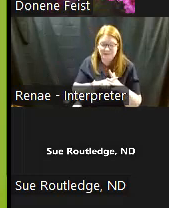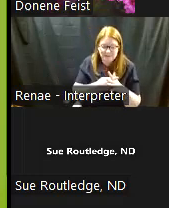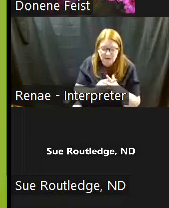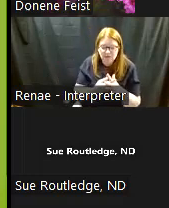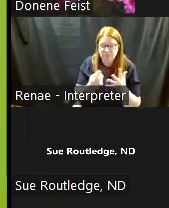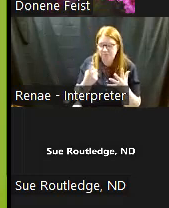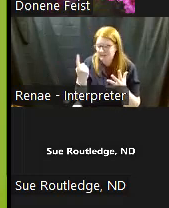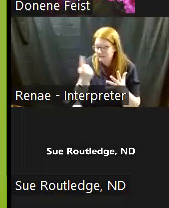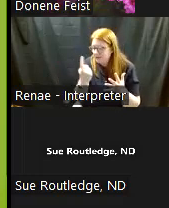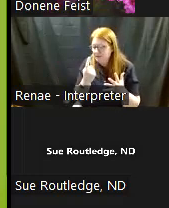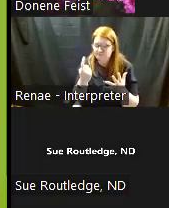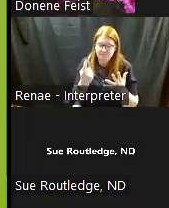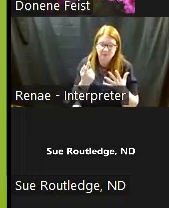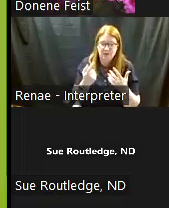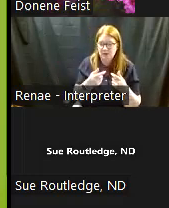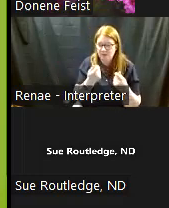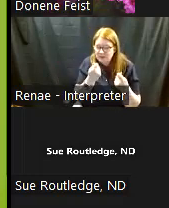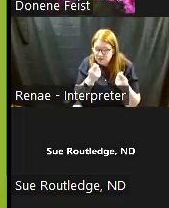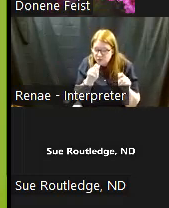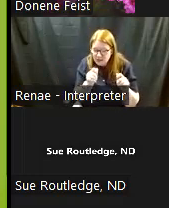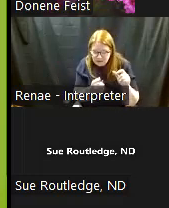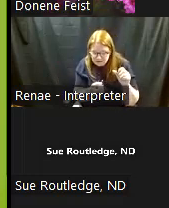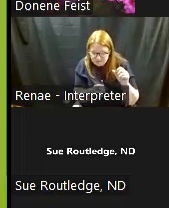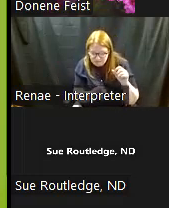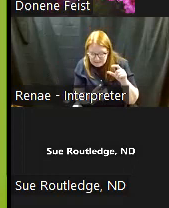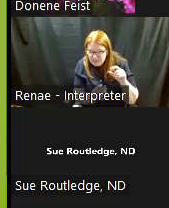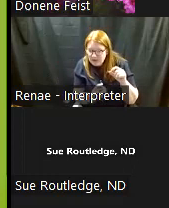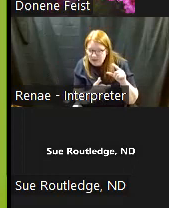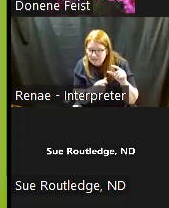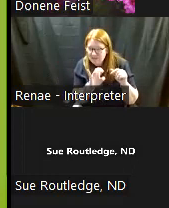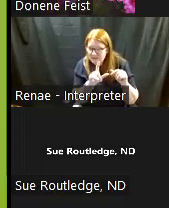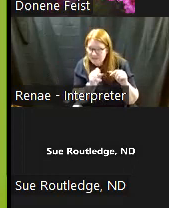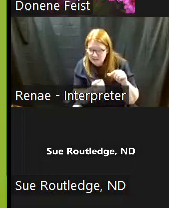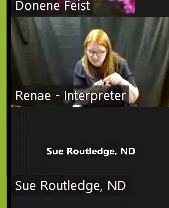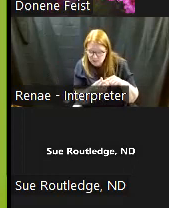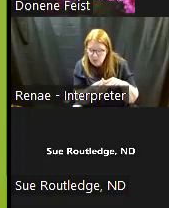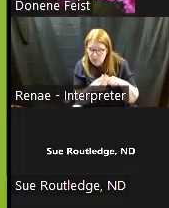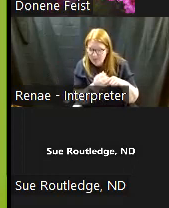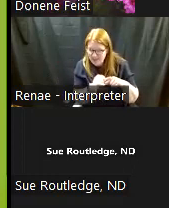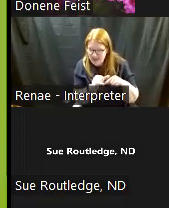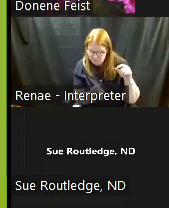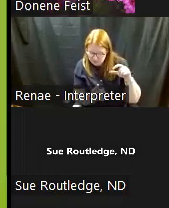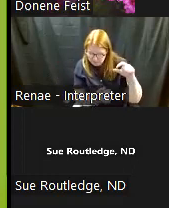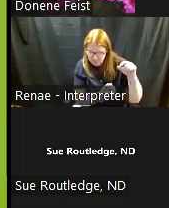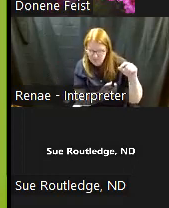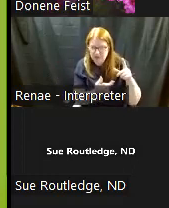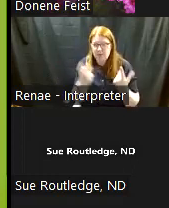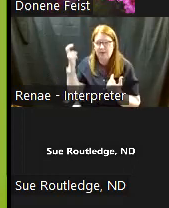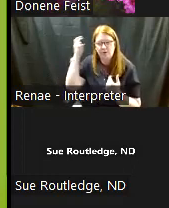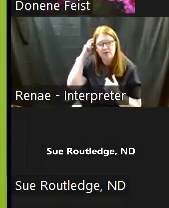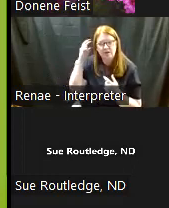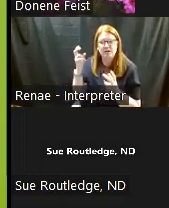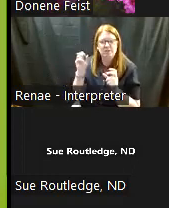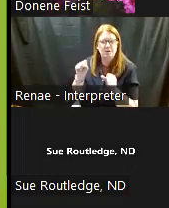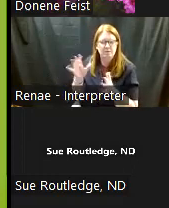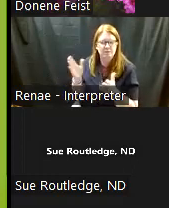doing everything we can to stimulate any of those little cells that are left in there. But ultimately, cochlear implants are probably going to be recommended for those